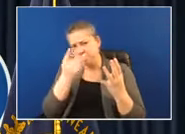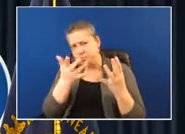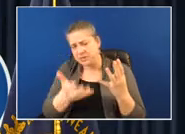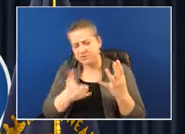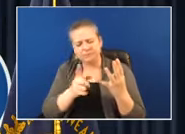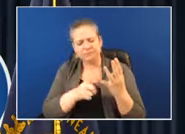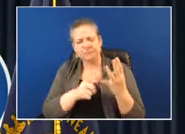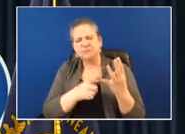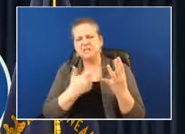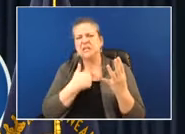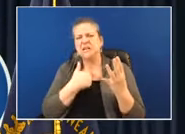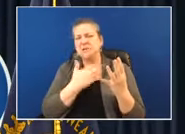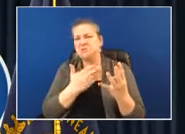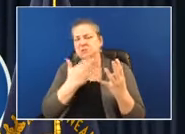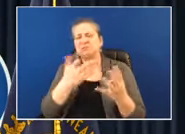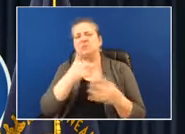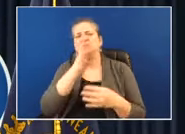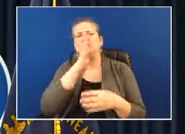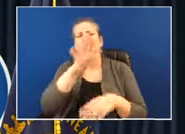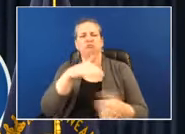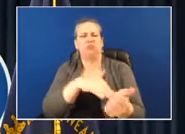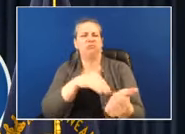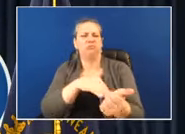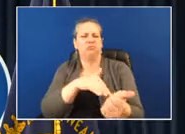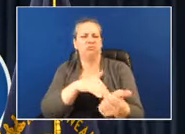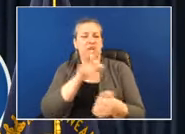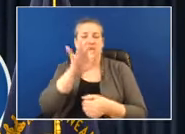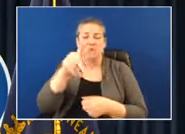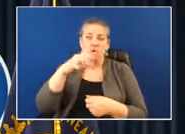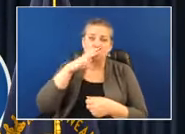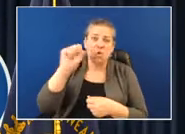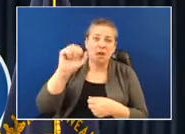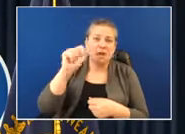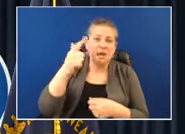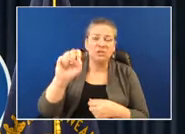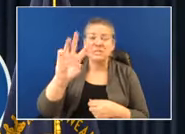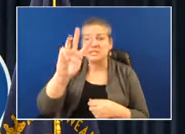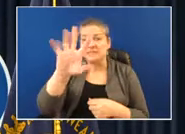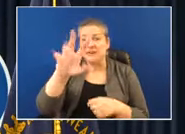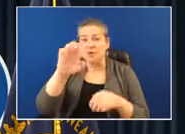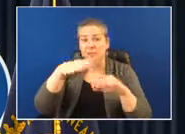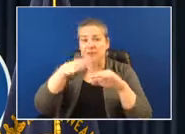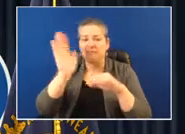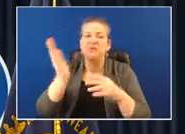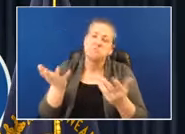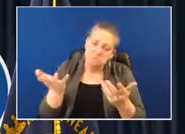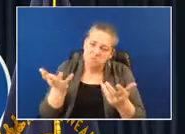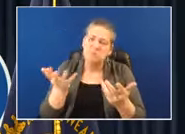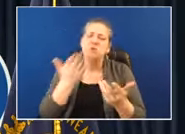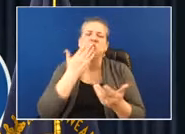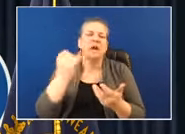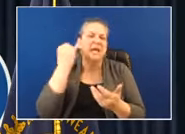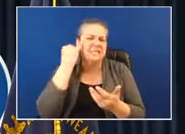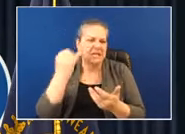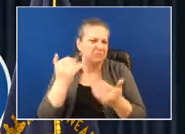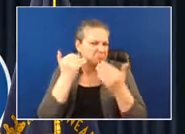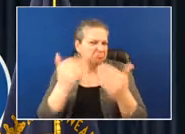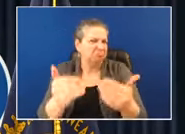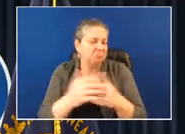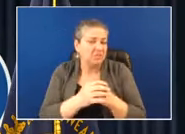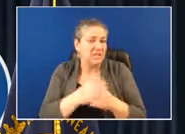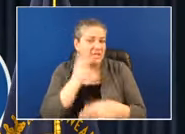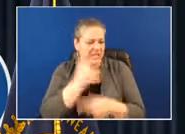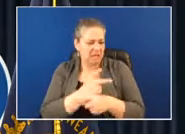your healthcare provider. If you're older in age, if you're over 65, it's probably a good idea to get one soon because you want to keep your protection